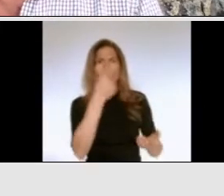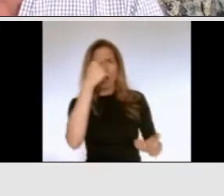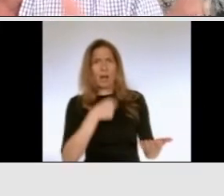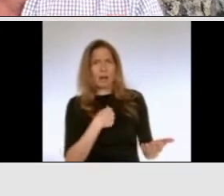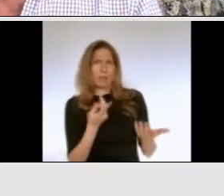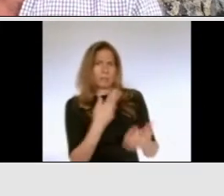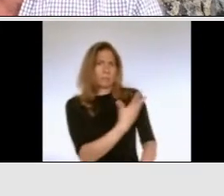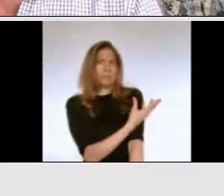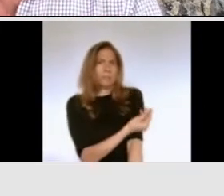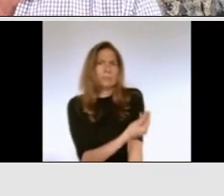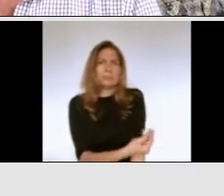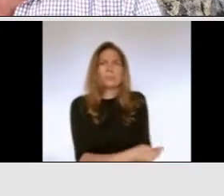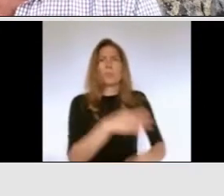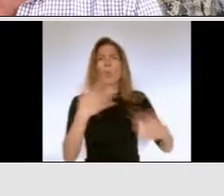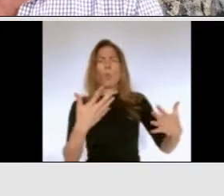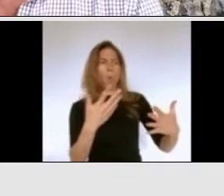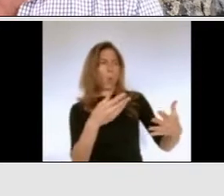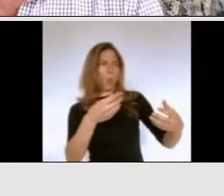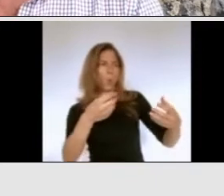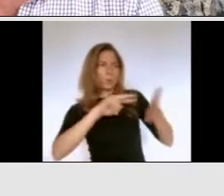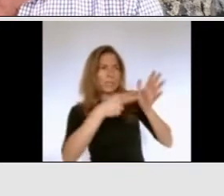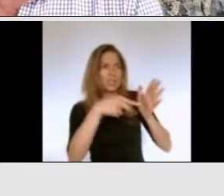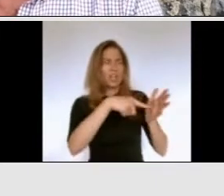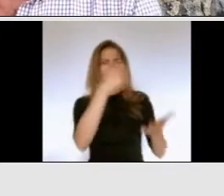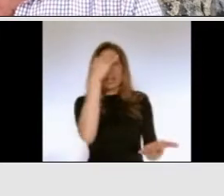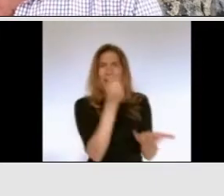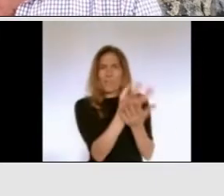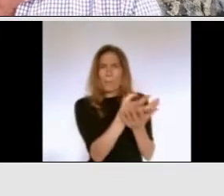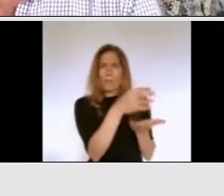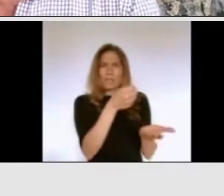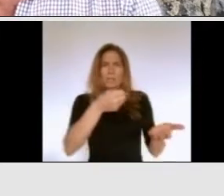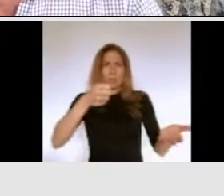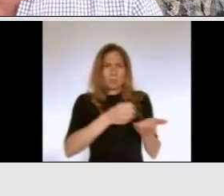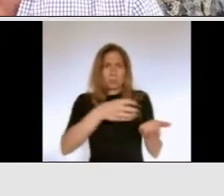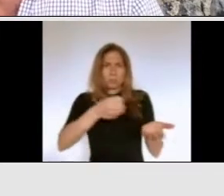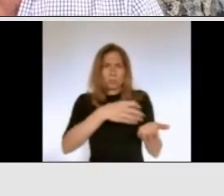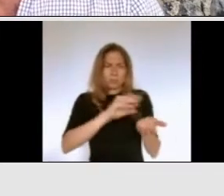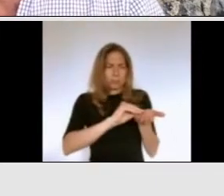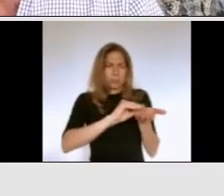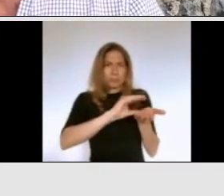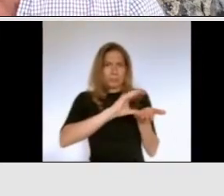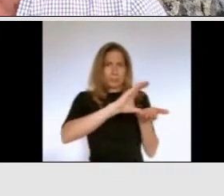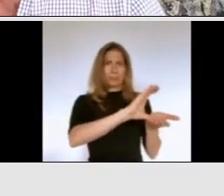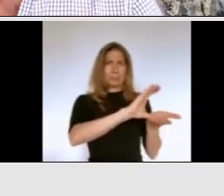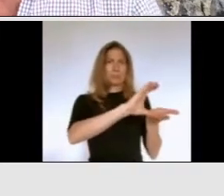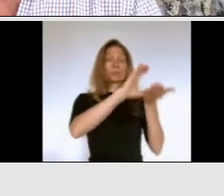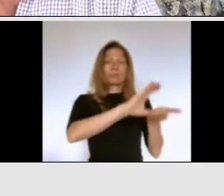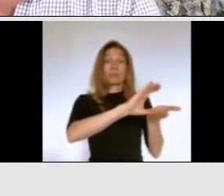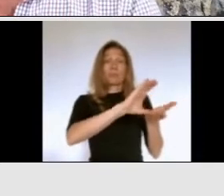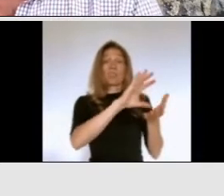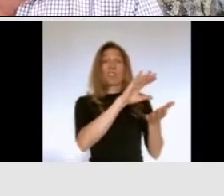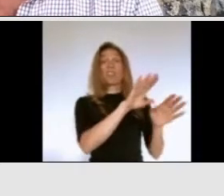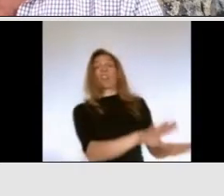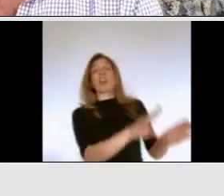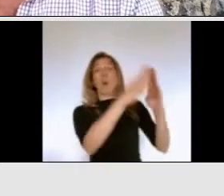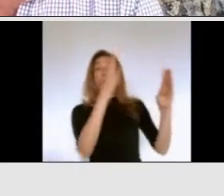whole knowledge base that exists around your interests and desires, but also around